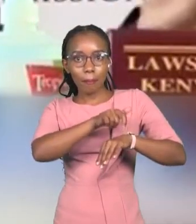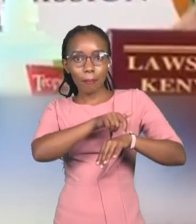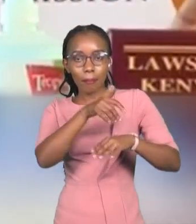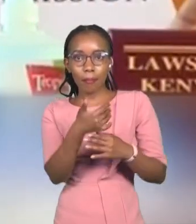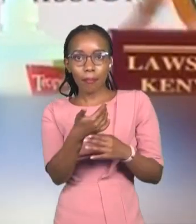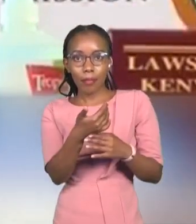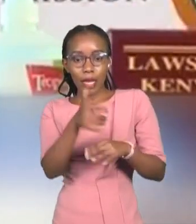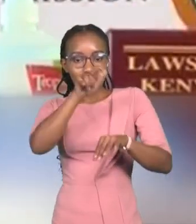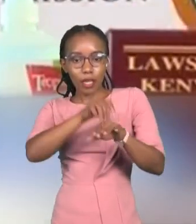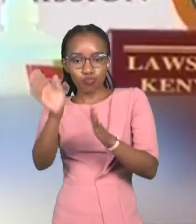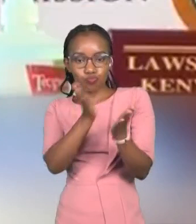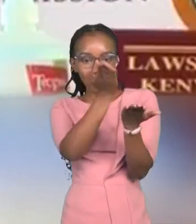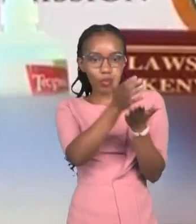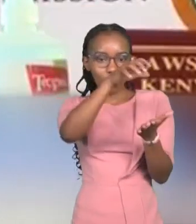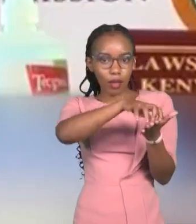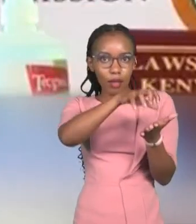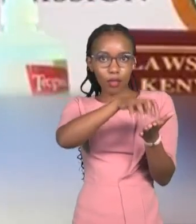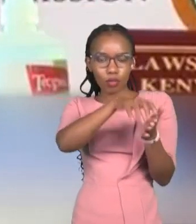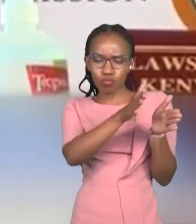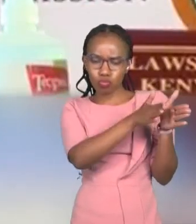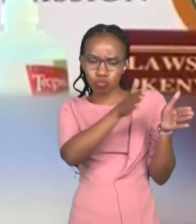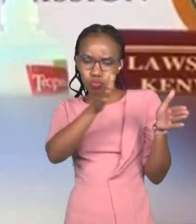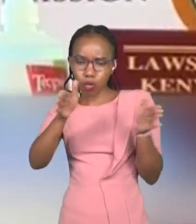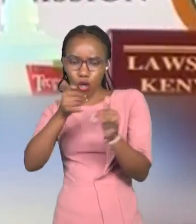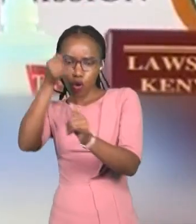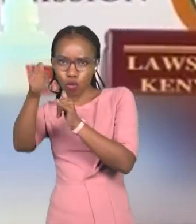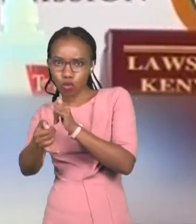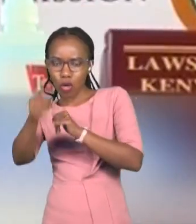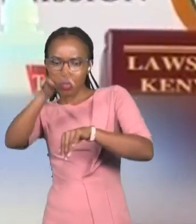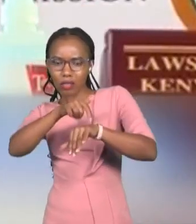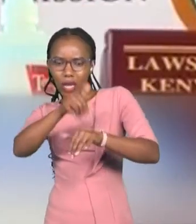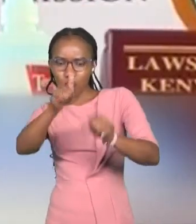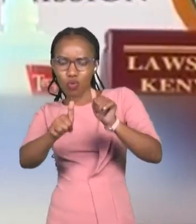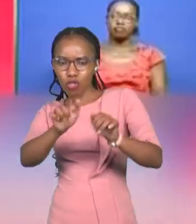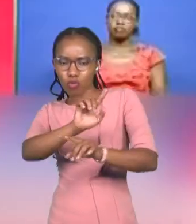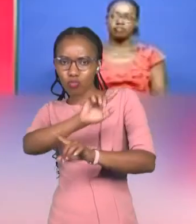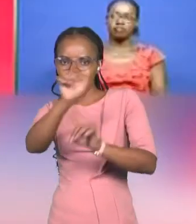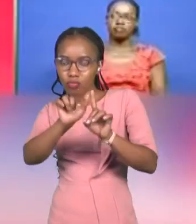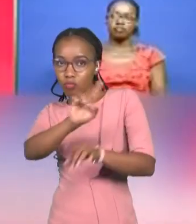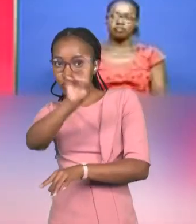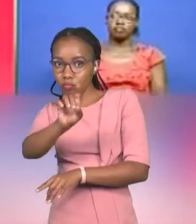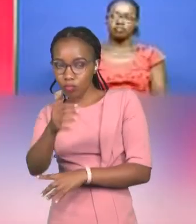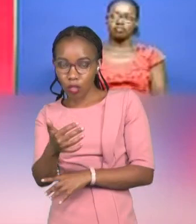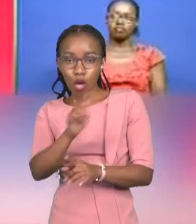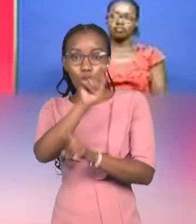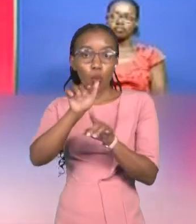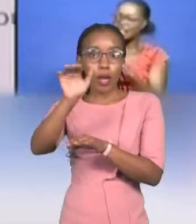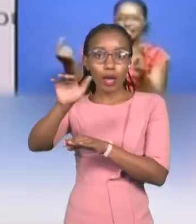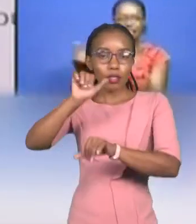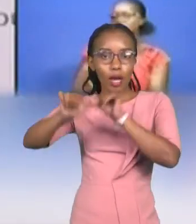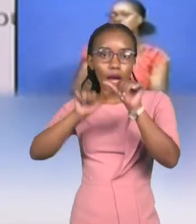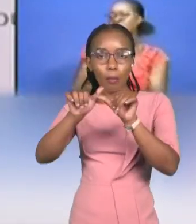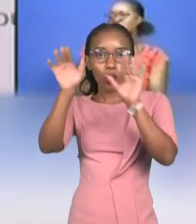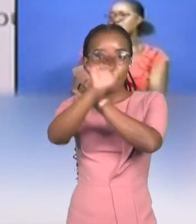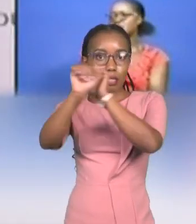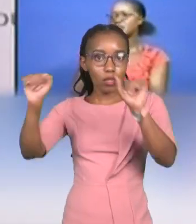from the filing of the case to its conclusion. That's the main issue. When asked about the opinion on the presidential